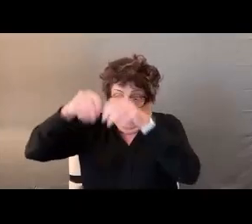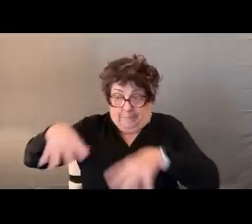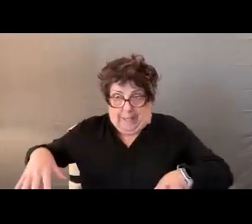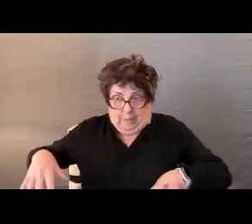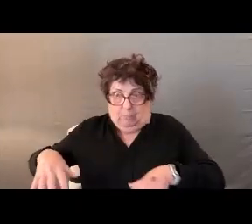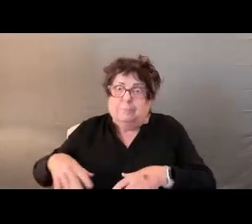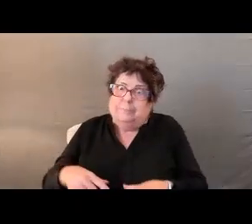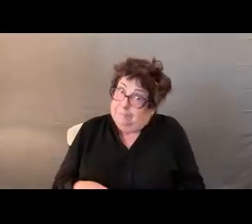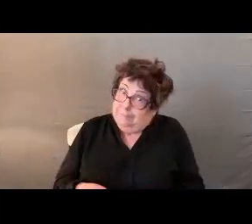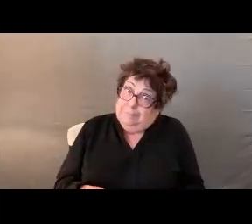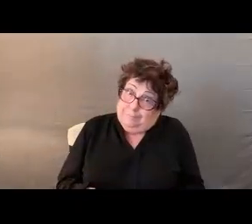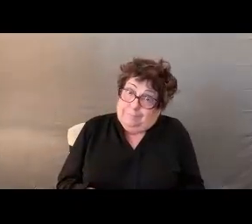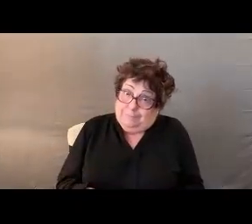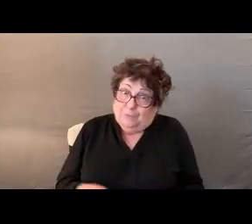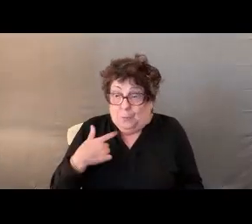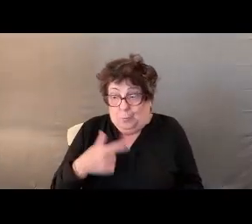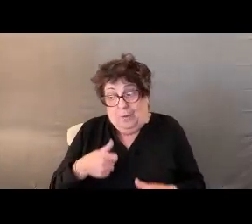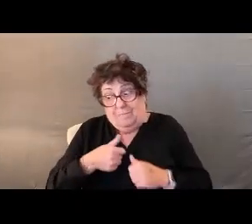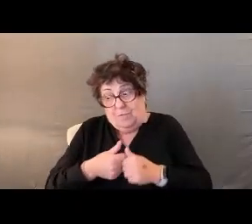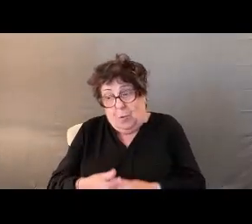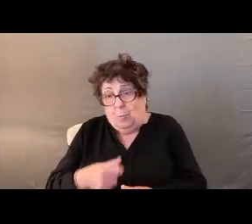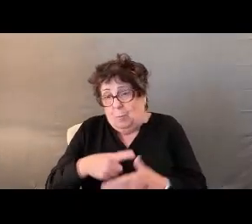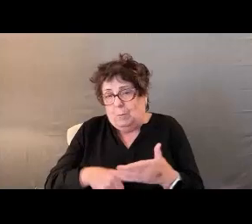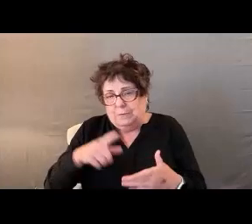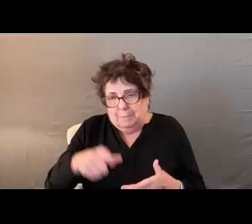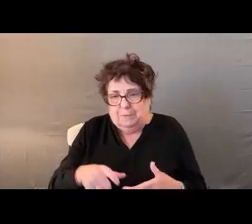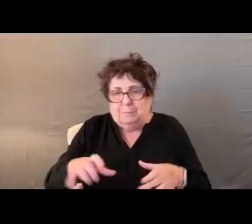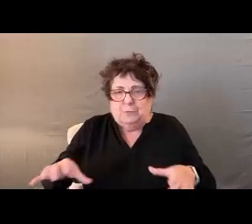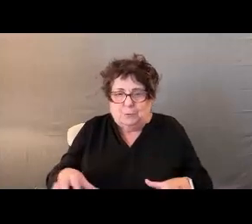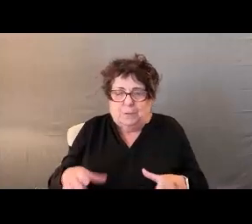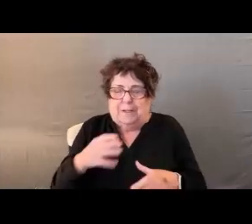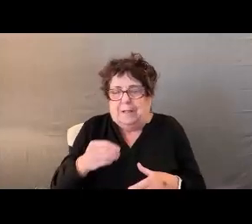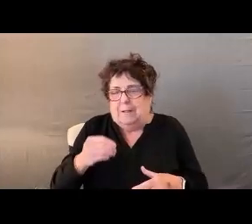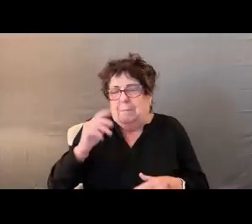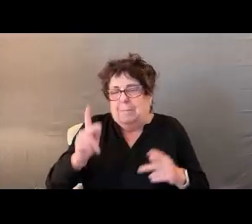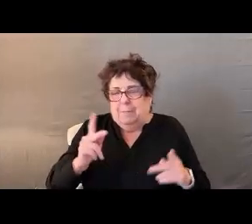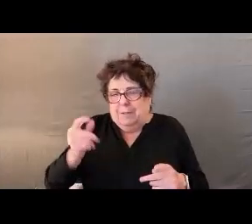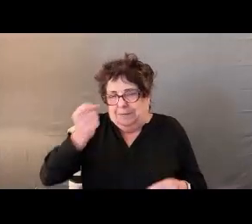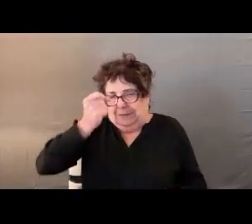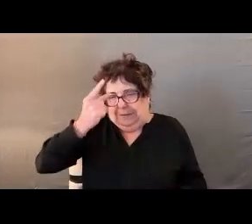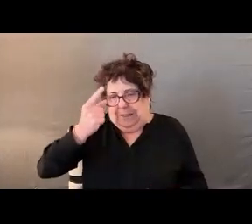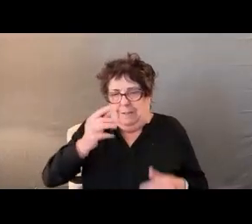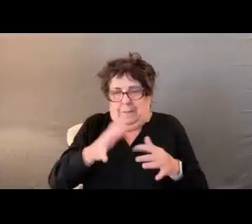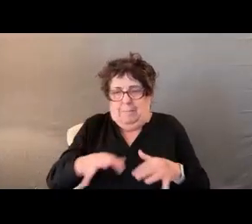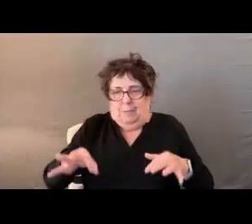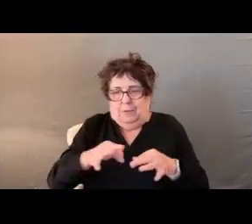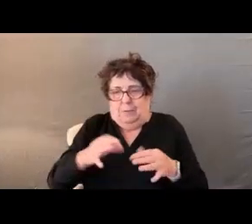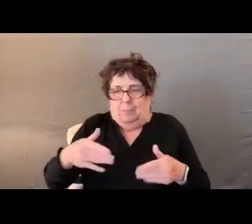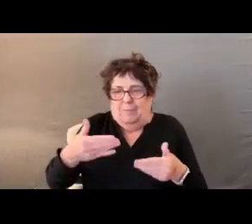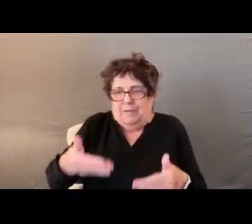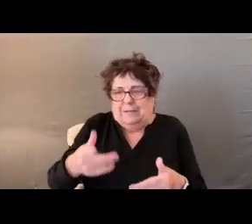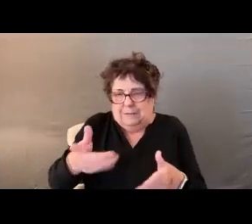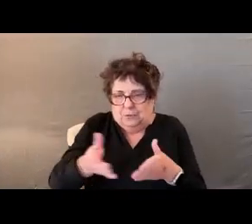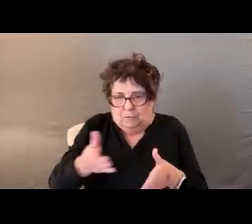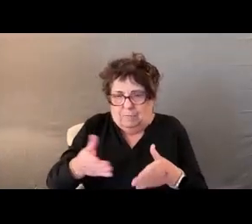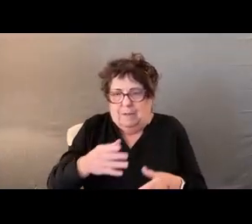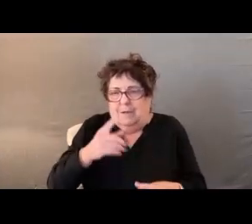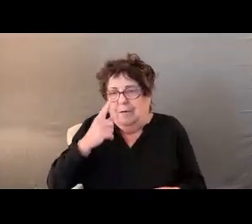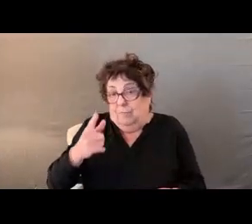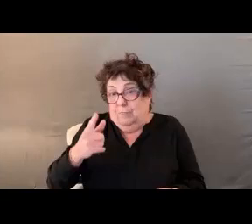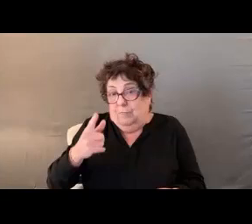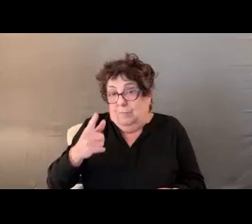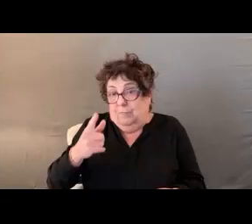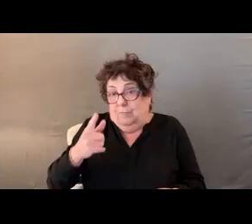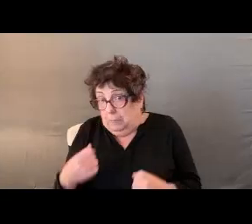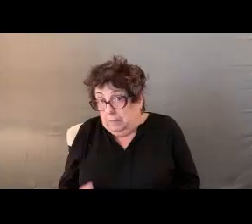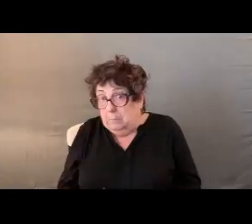following what it is that we're supposed to be doing, and the folks understand the importance of providing these services for the well-being of our patients and the dignity of patients